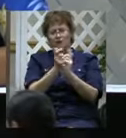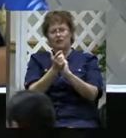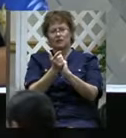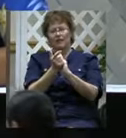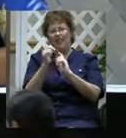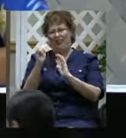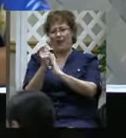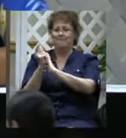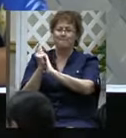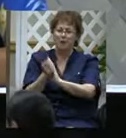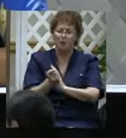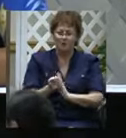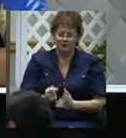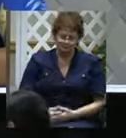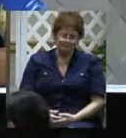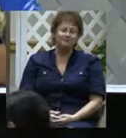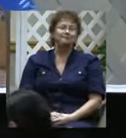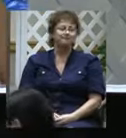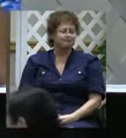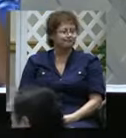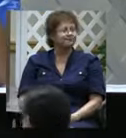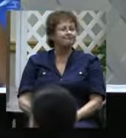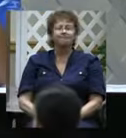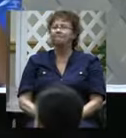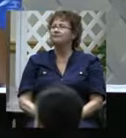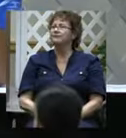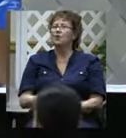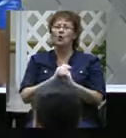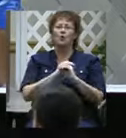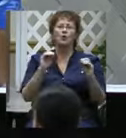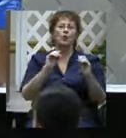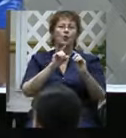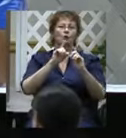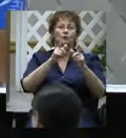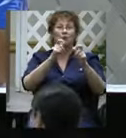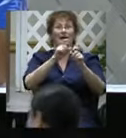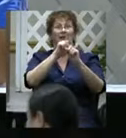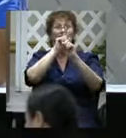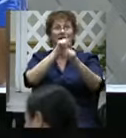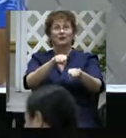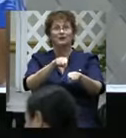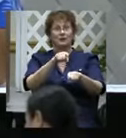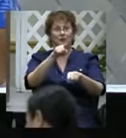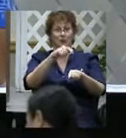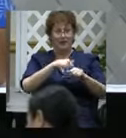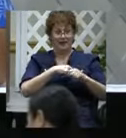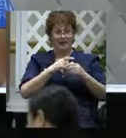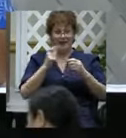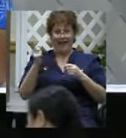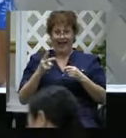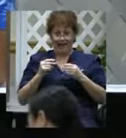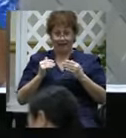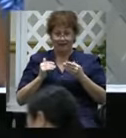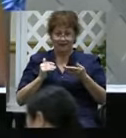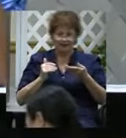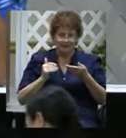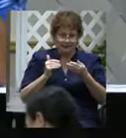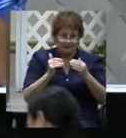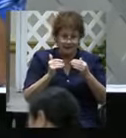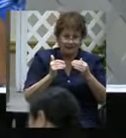that moment. There is no quick answer, unfortunately. There are things that you can get you halfway there or 3/4 of the way there,